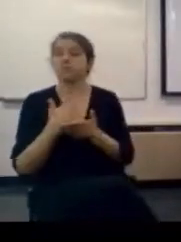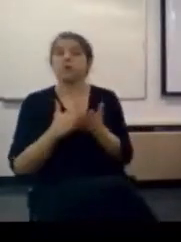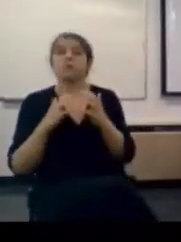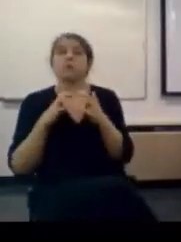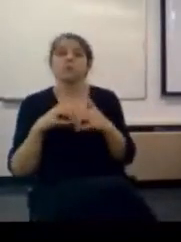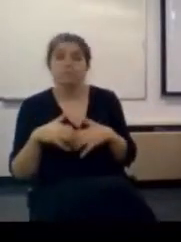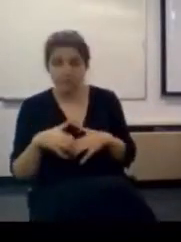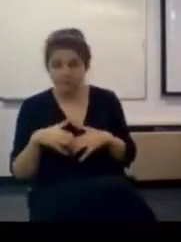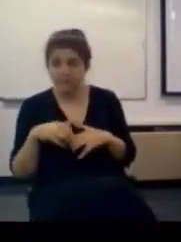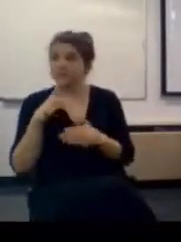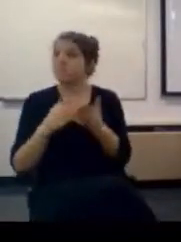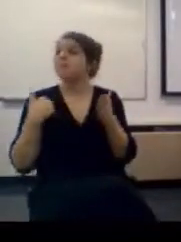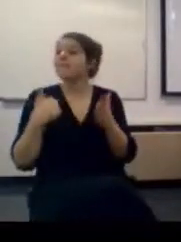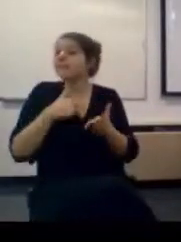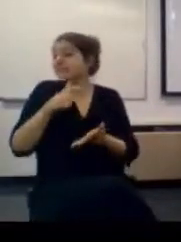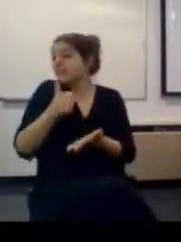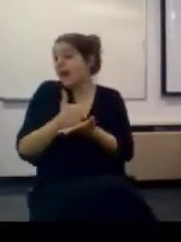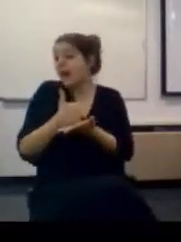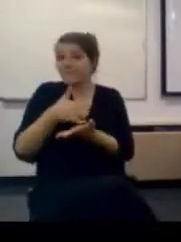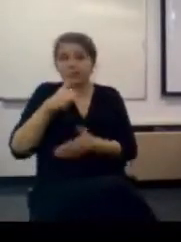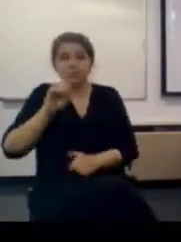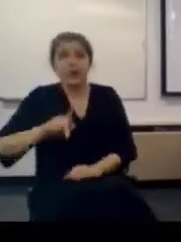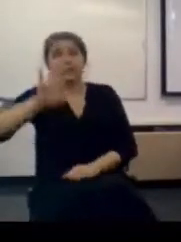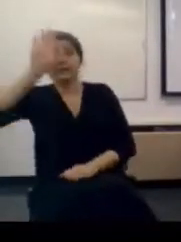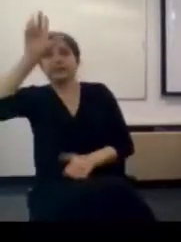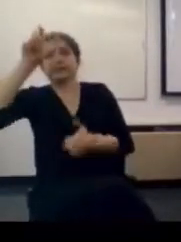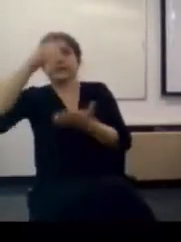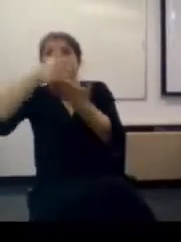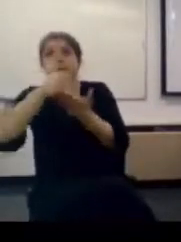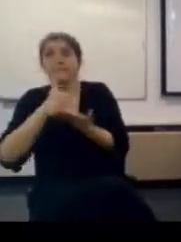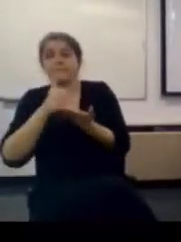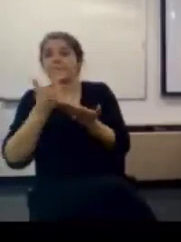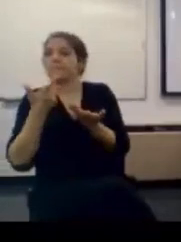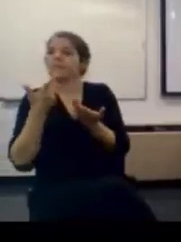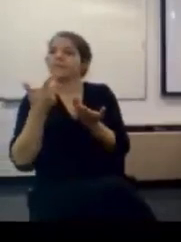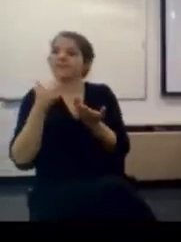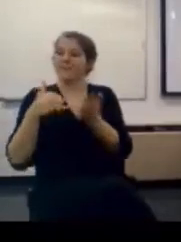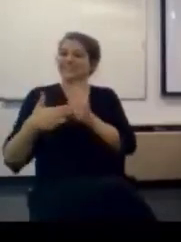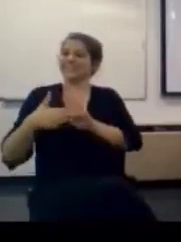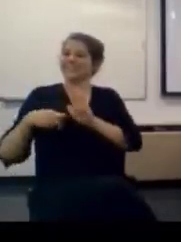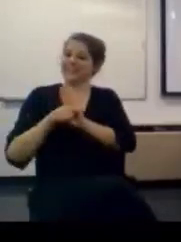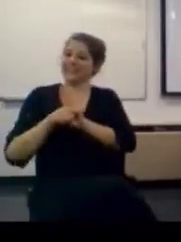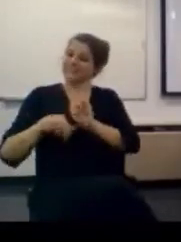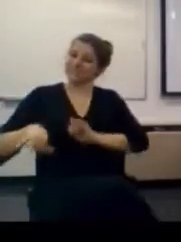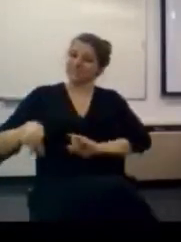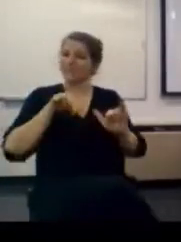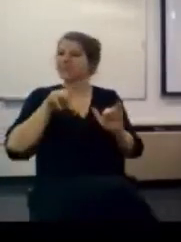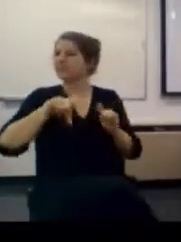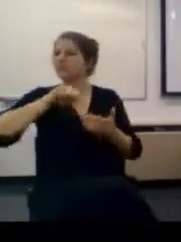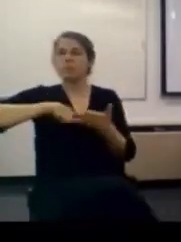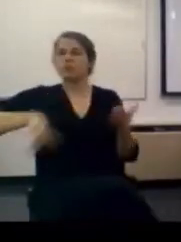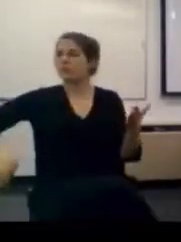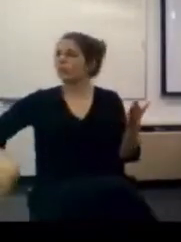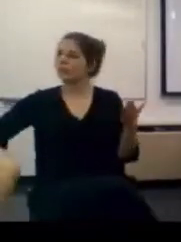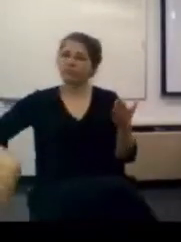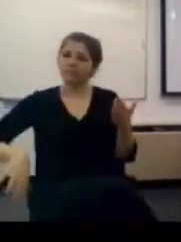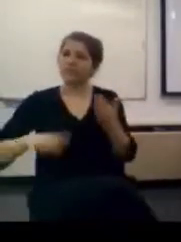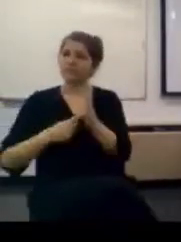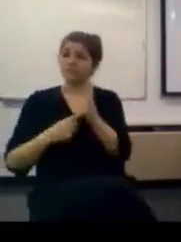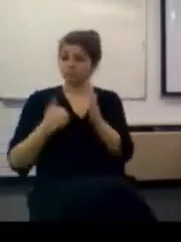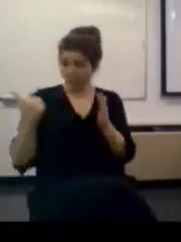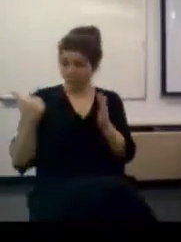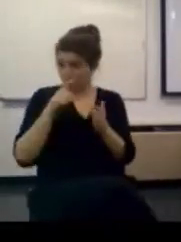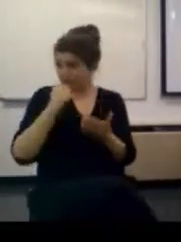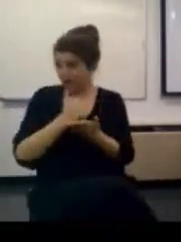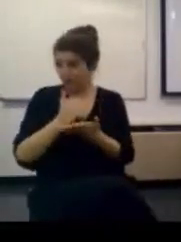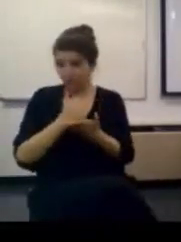better than others. And some of us need help, and that's okay to need help. And once we get rid of that stigma, right, once